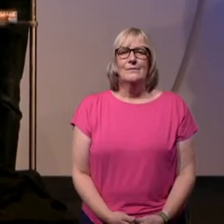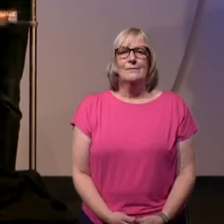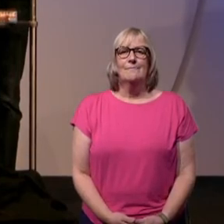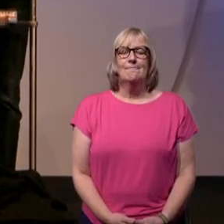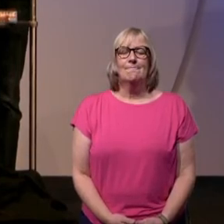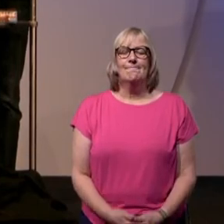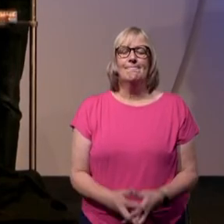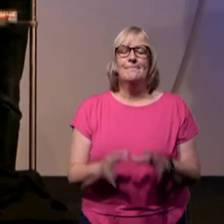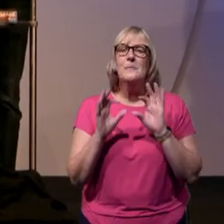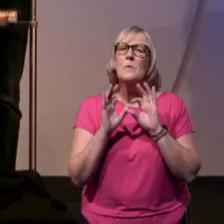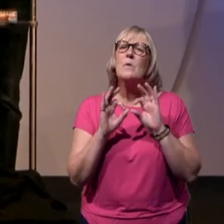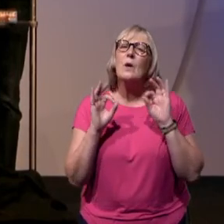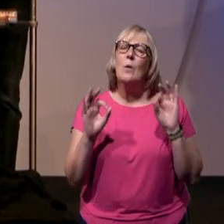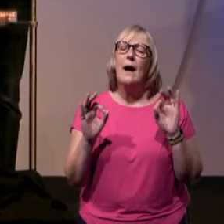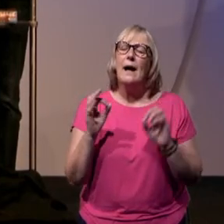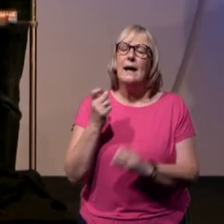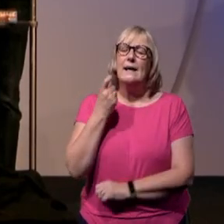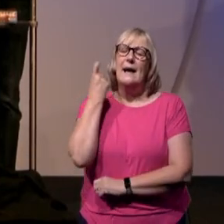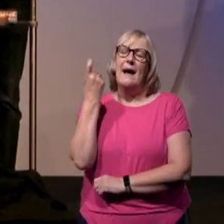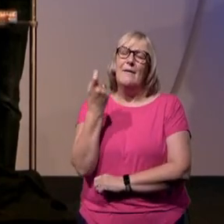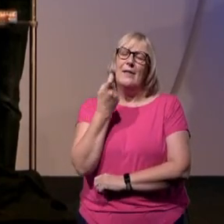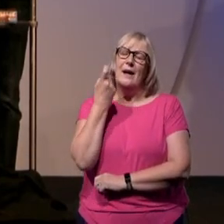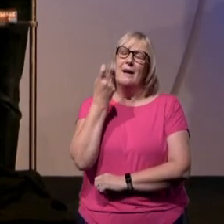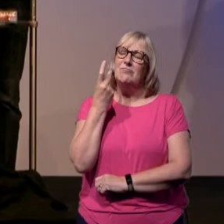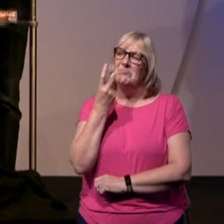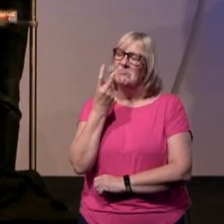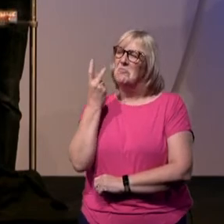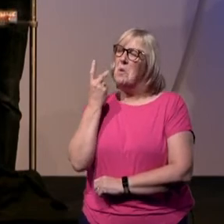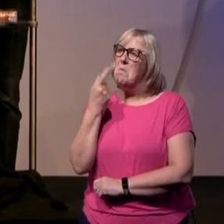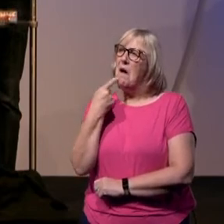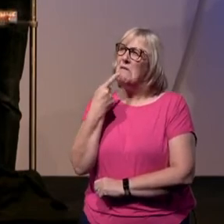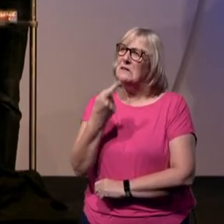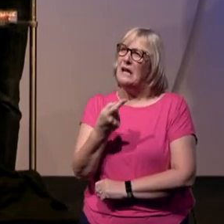It's a moment of quiet for reflection.